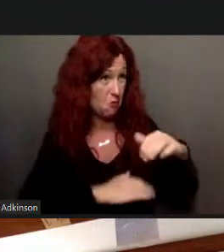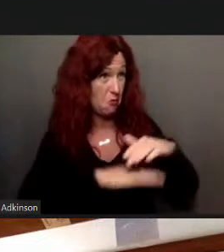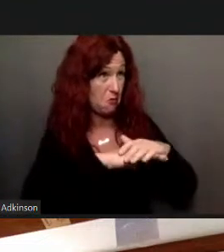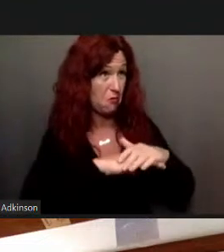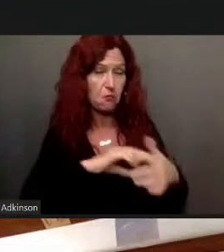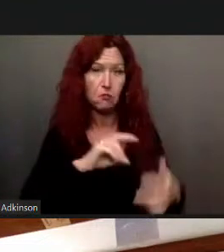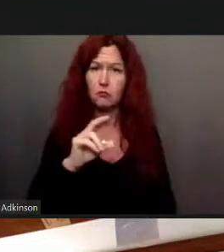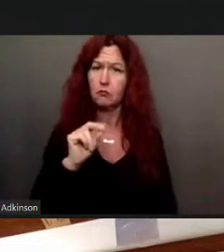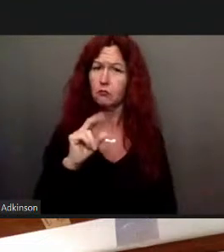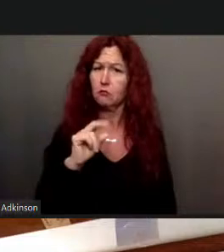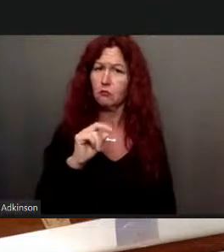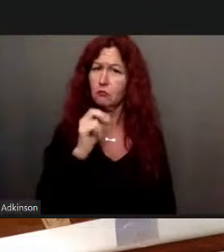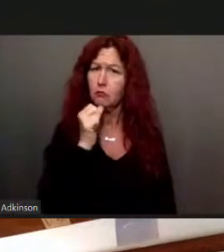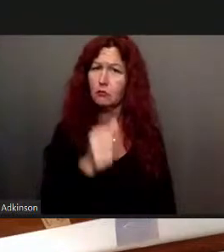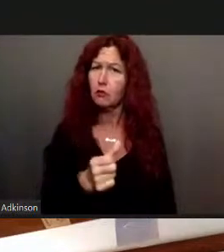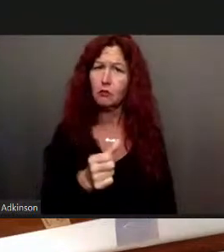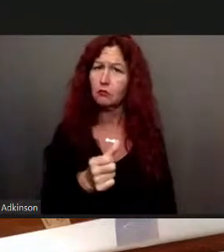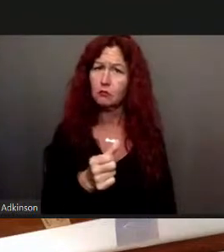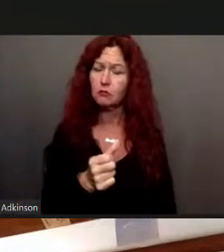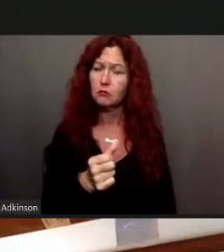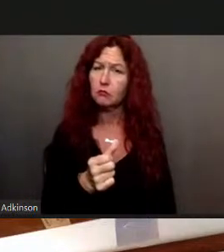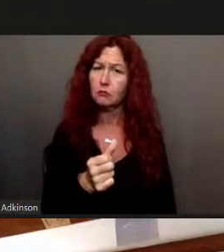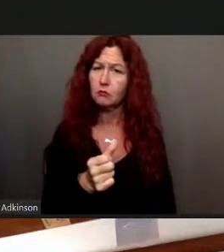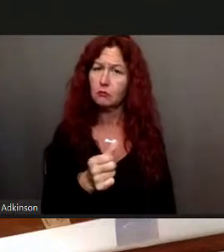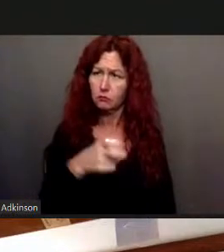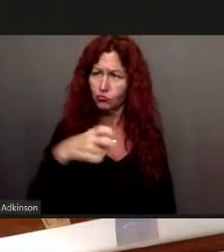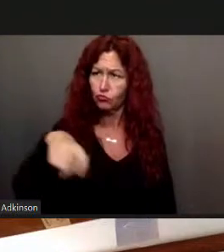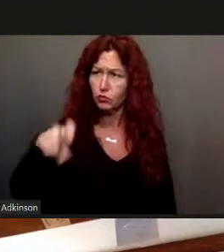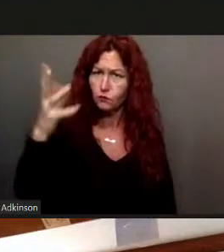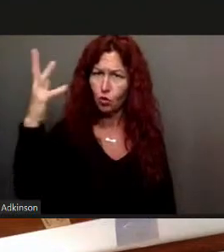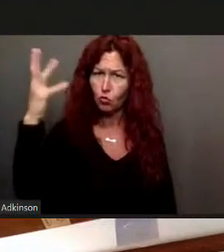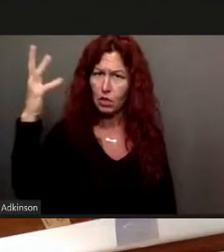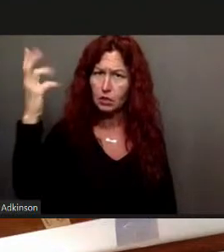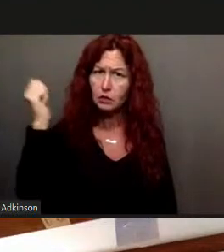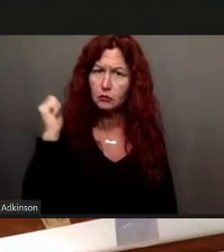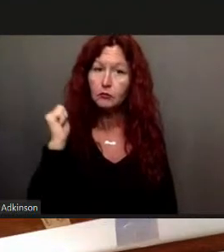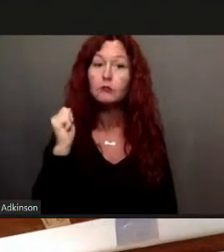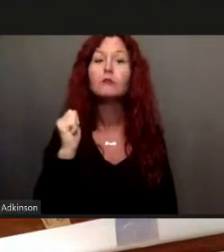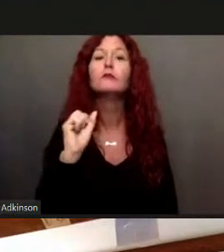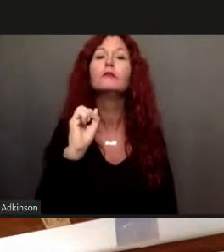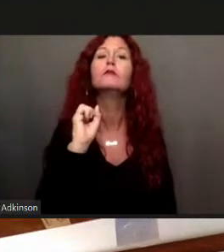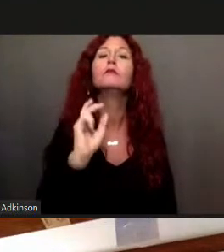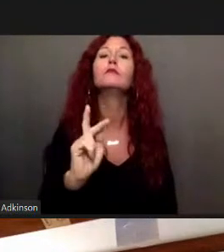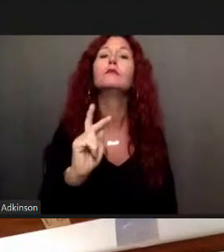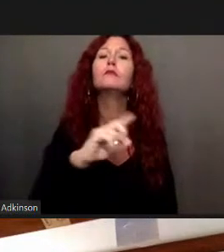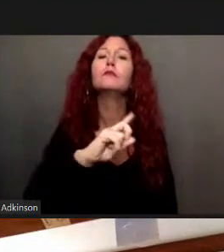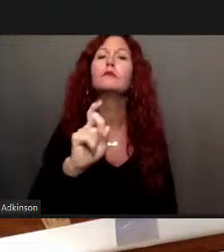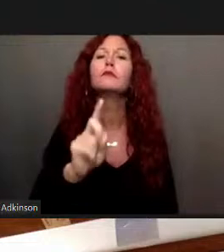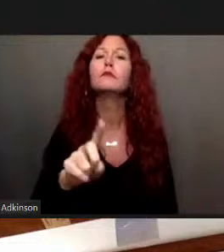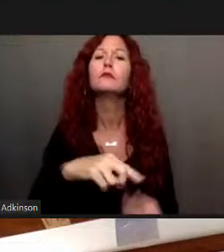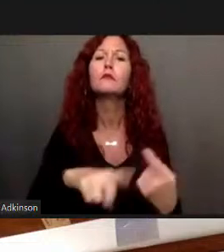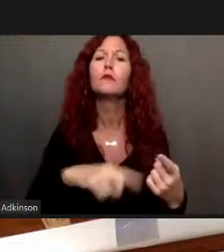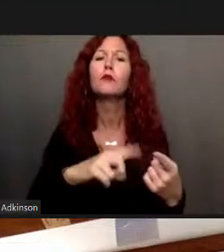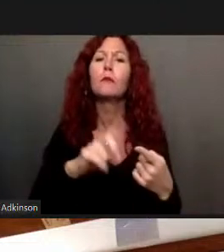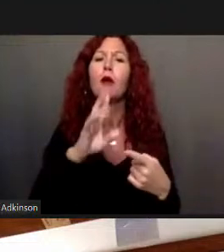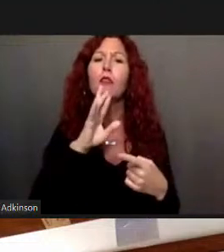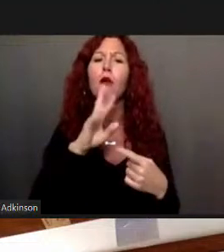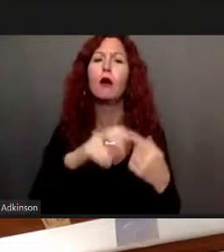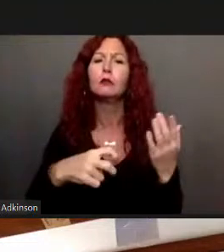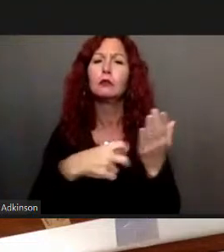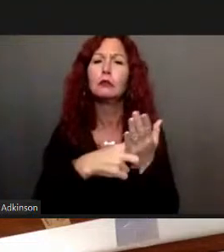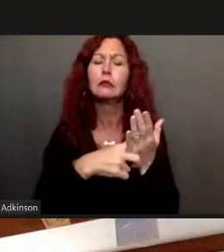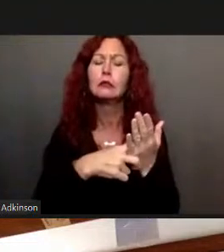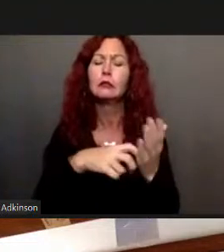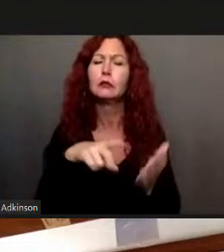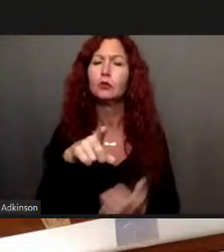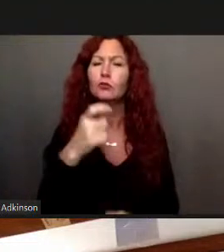available ICU beds. Right. Would it be okay to ask just a quick question related to the prior topic on the citations? But I'm just